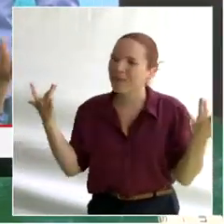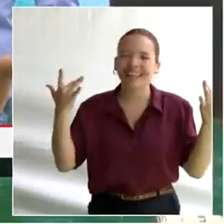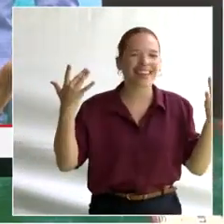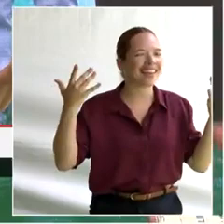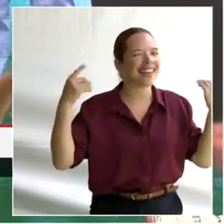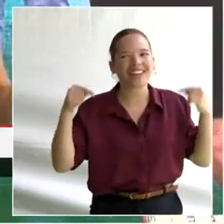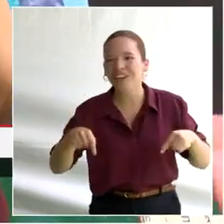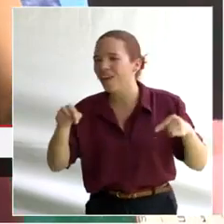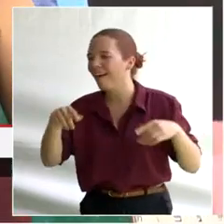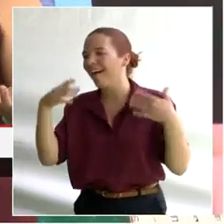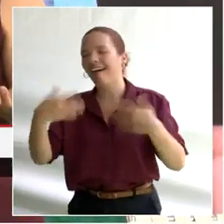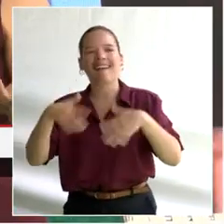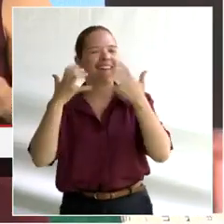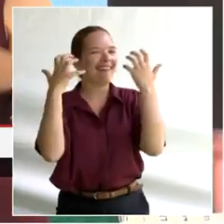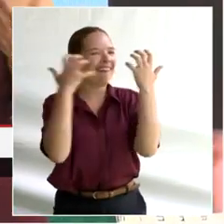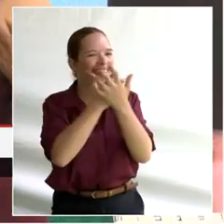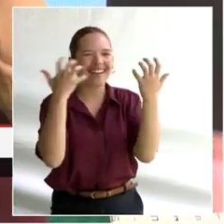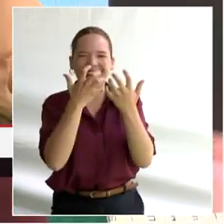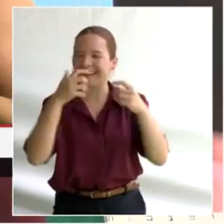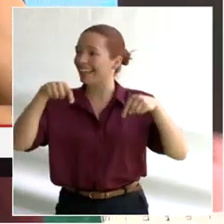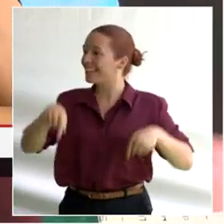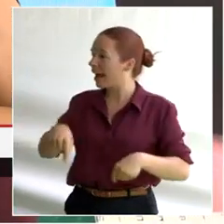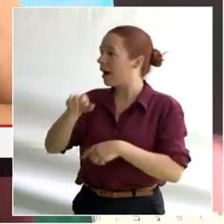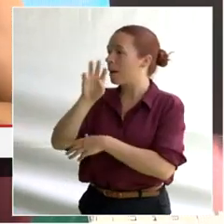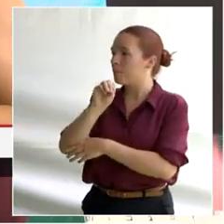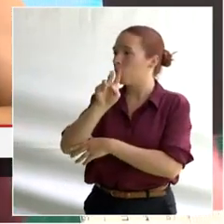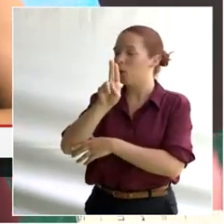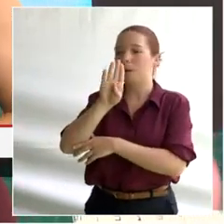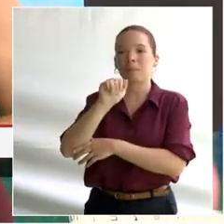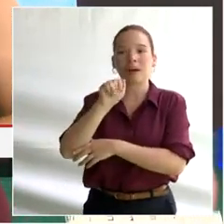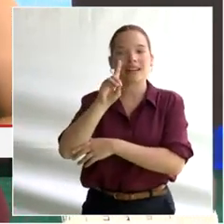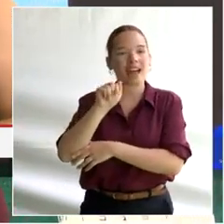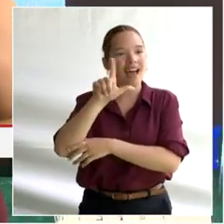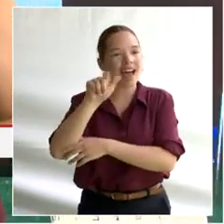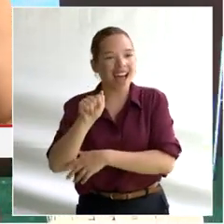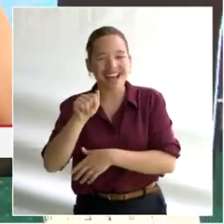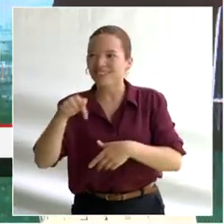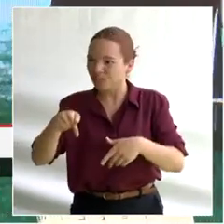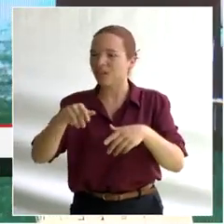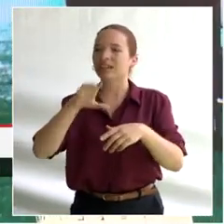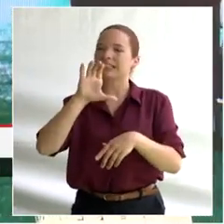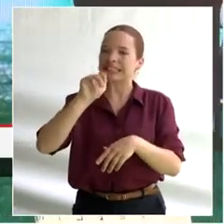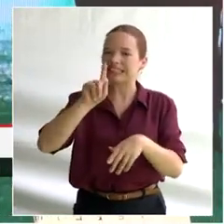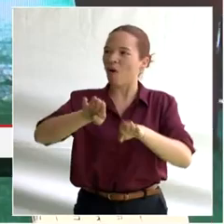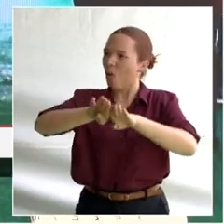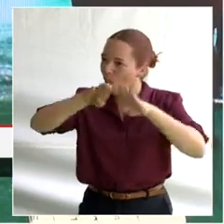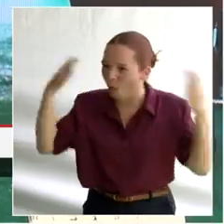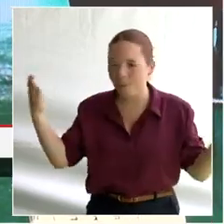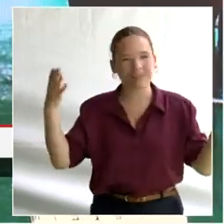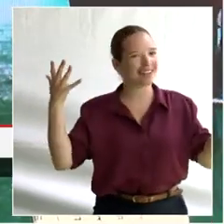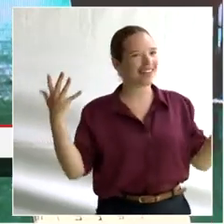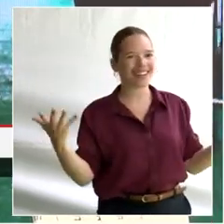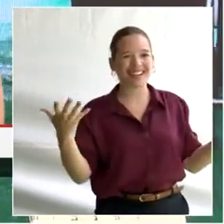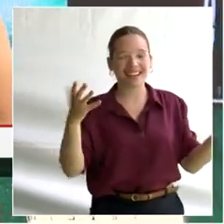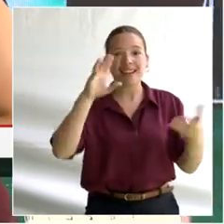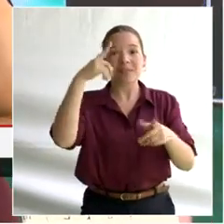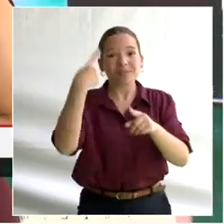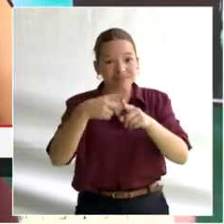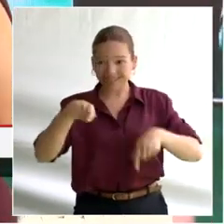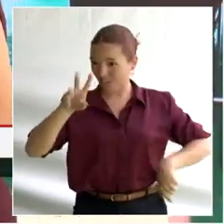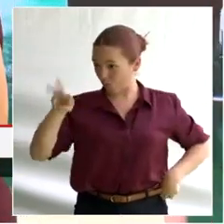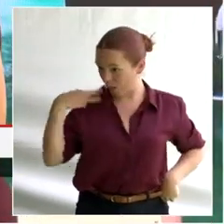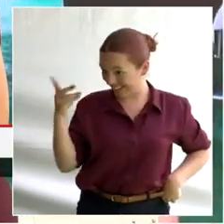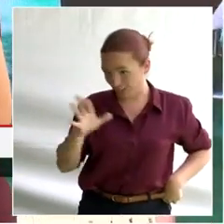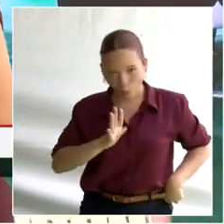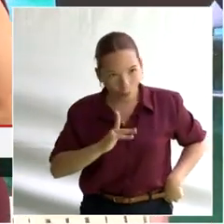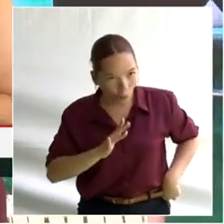City DC Open and to Washington, D.C. I'm super excited to be here today. I'm super excited